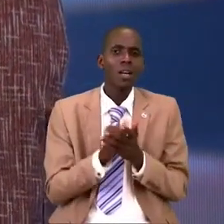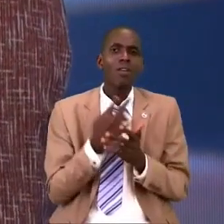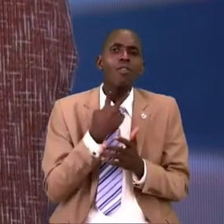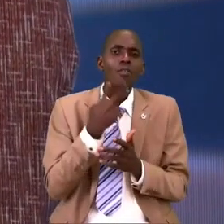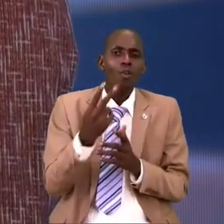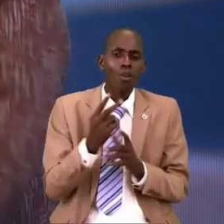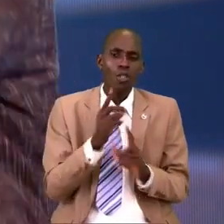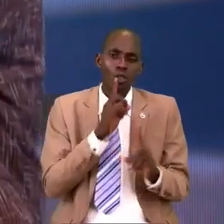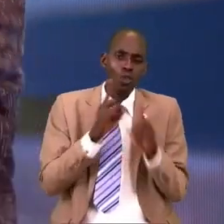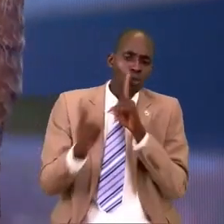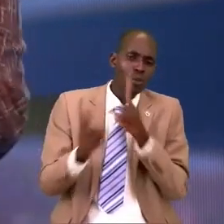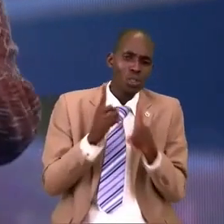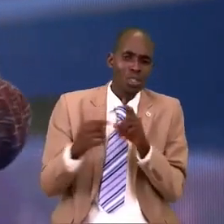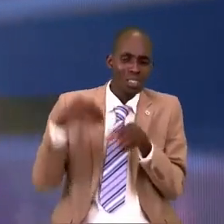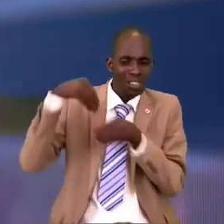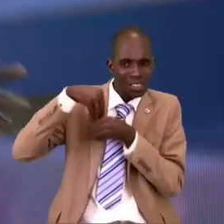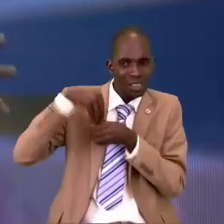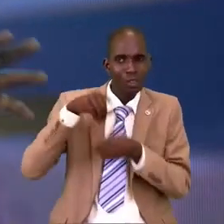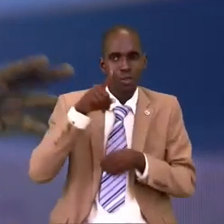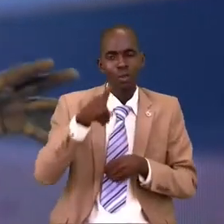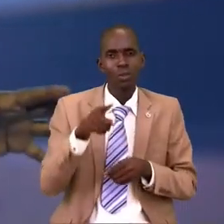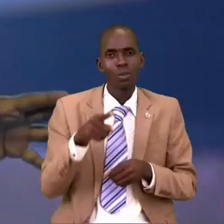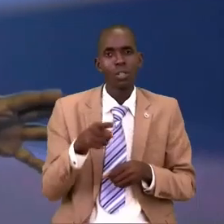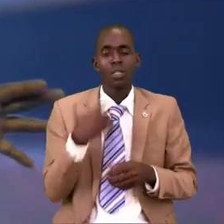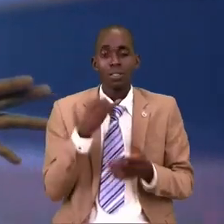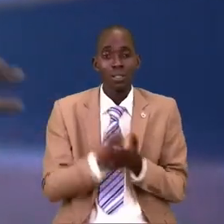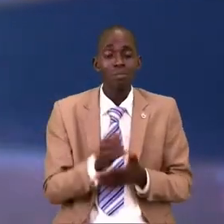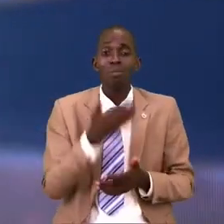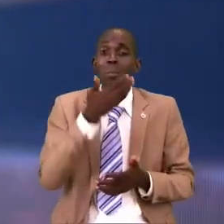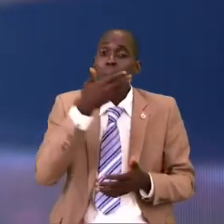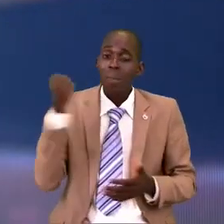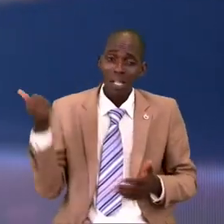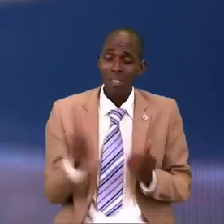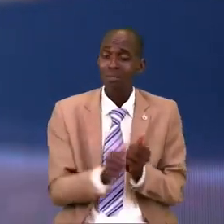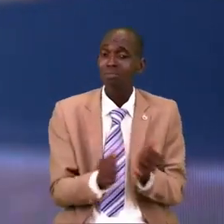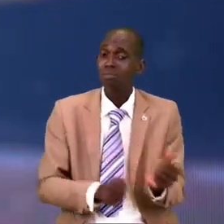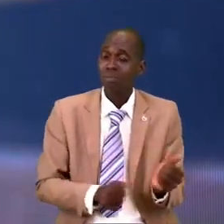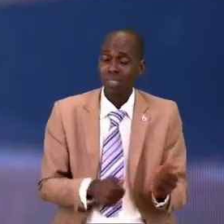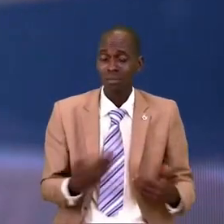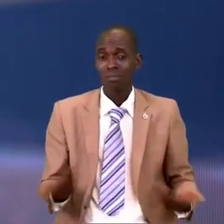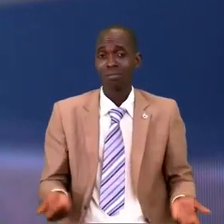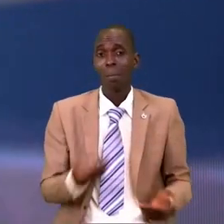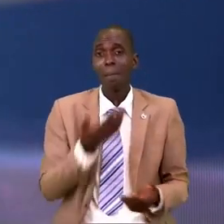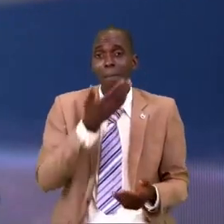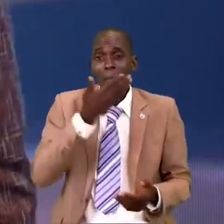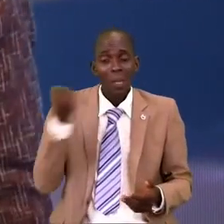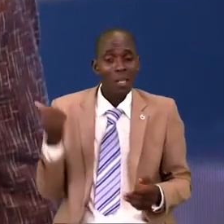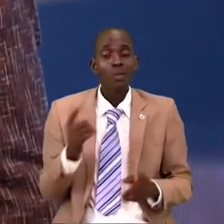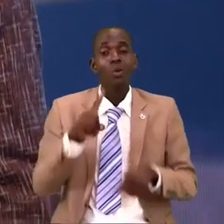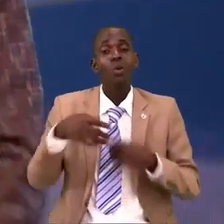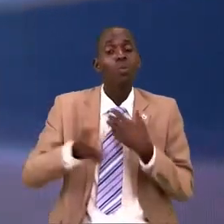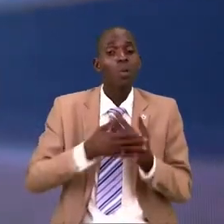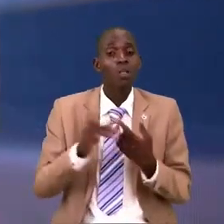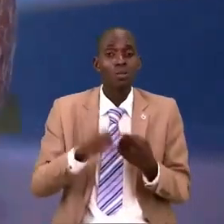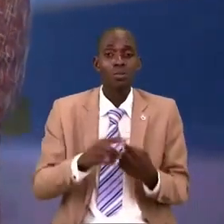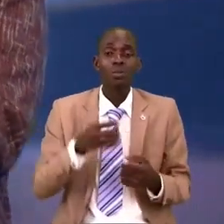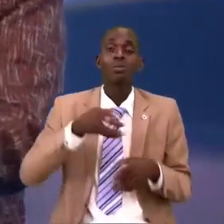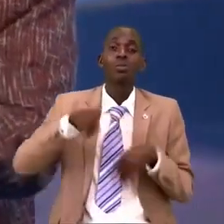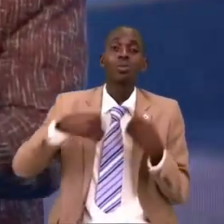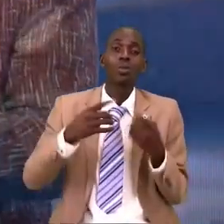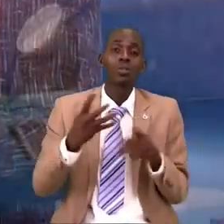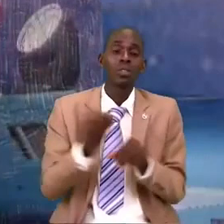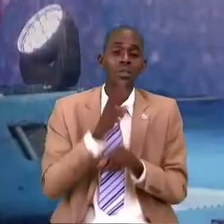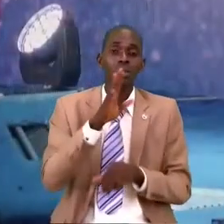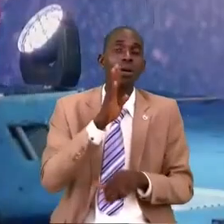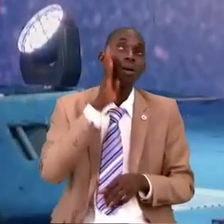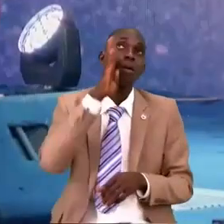of alcohol again, that says go take up your cigarette marijuana again, that enemy inside you, he wants to